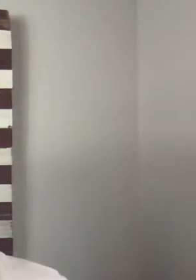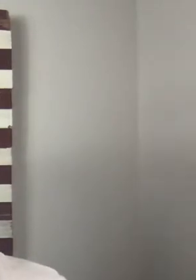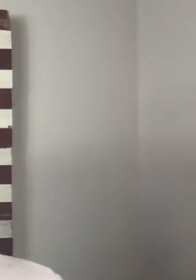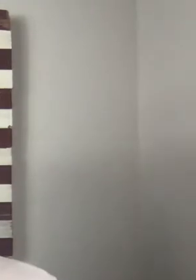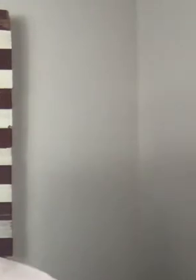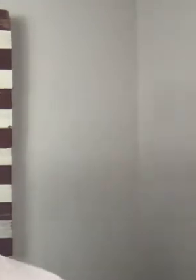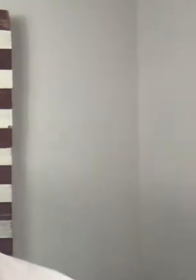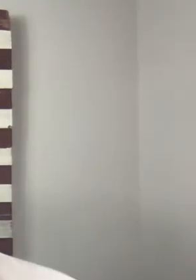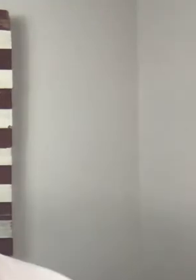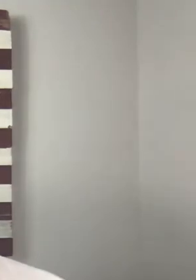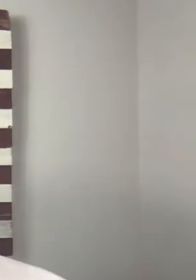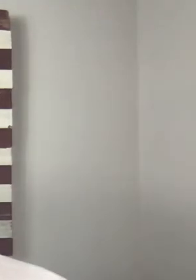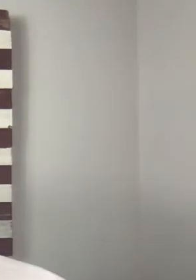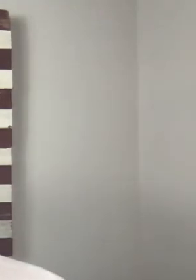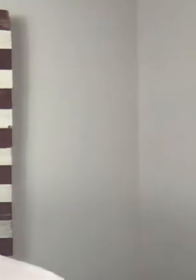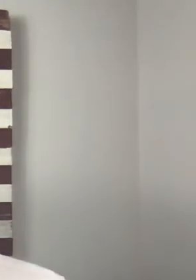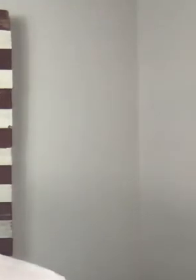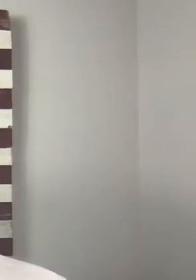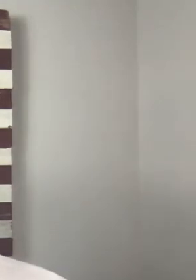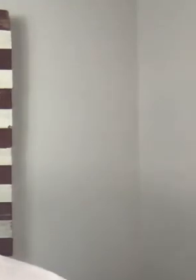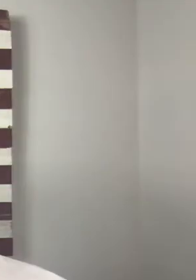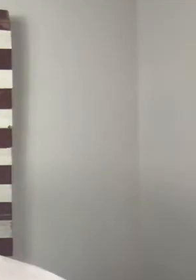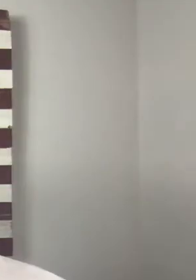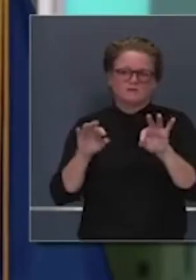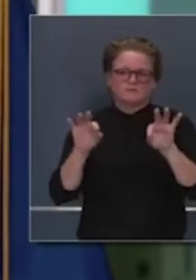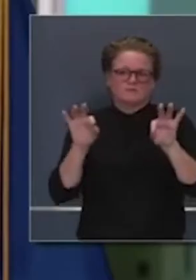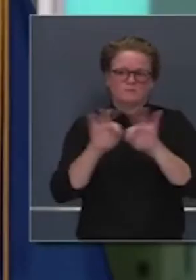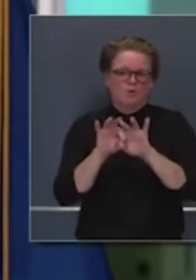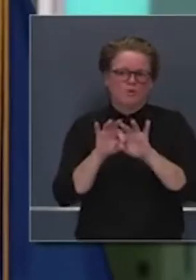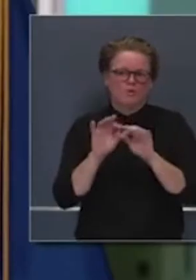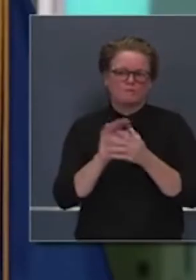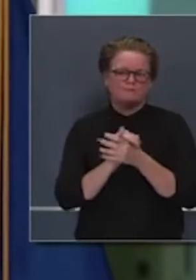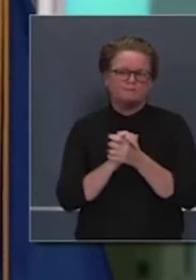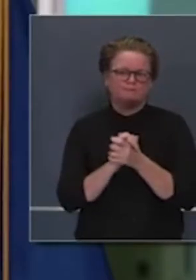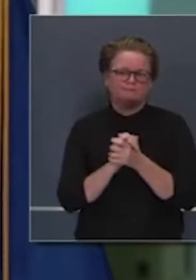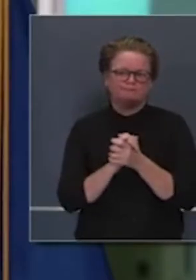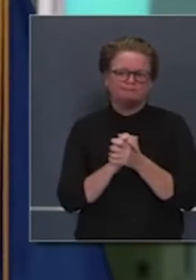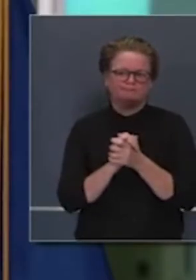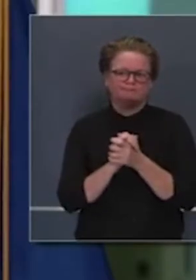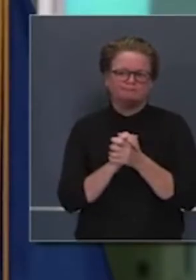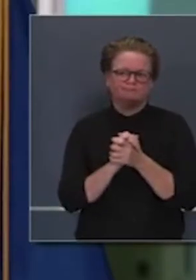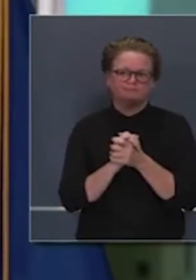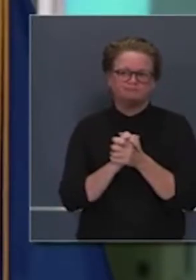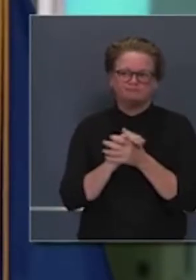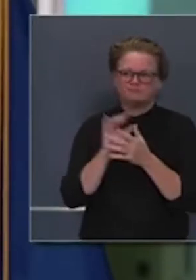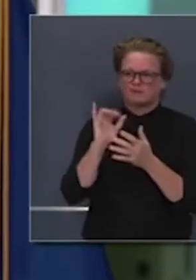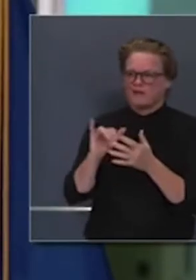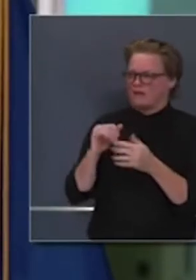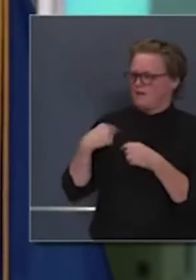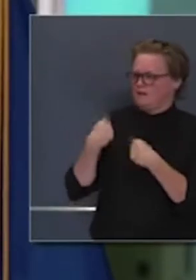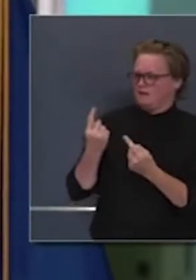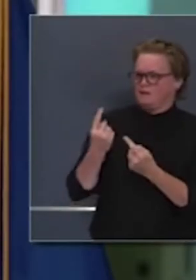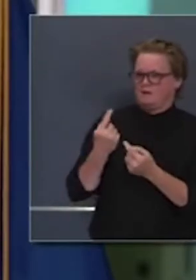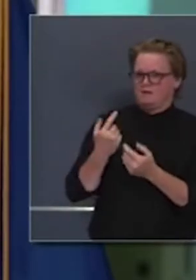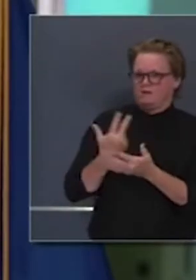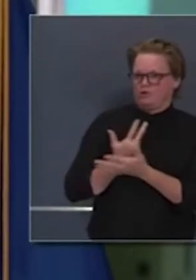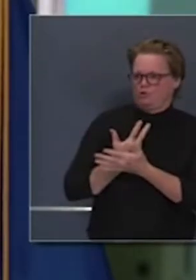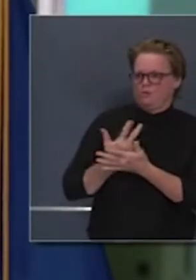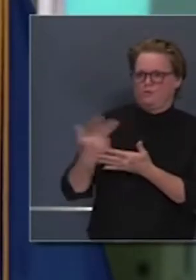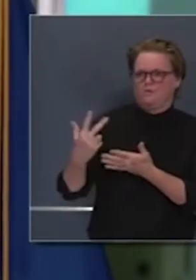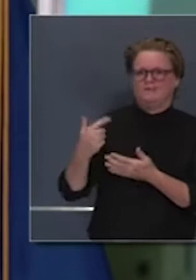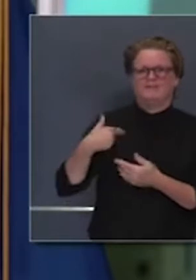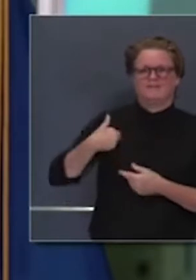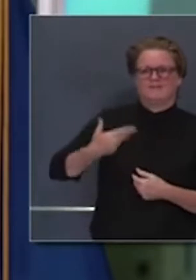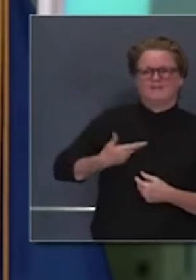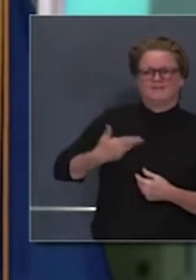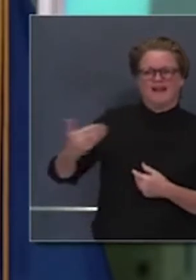rules, so then he apologized. Check this out. A few weeks ago, I was asked to go to a friend's 50th